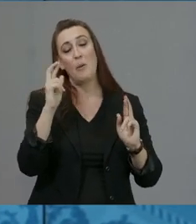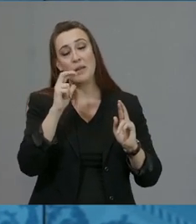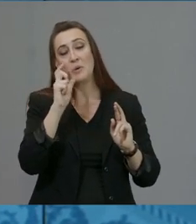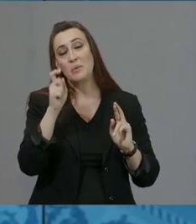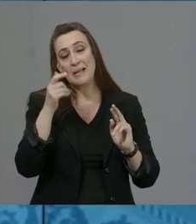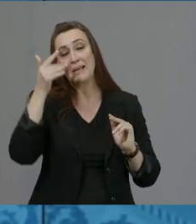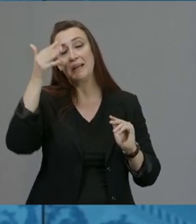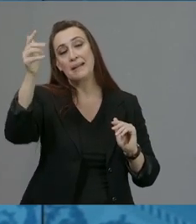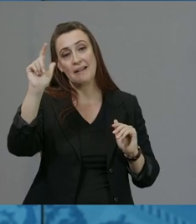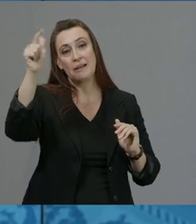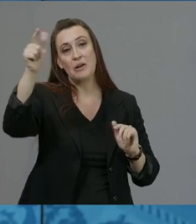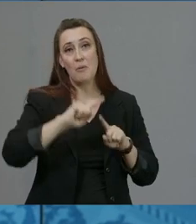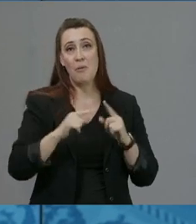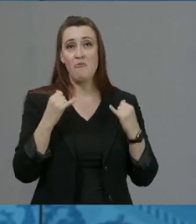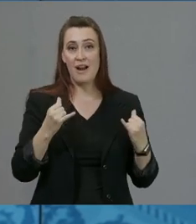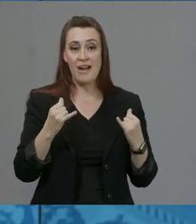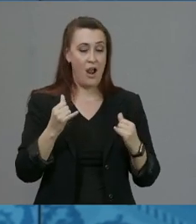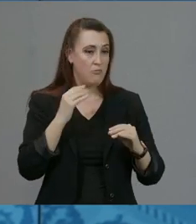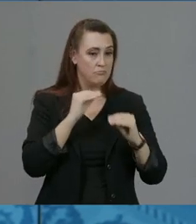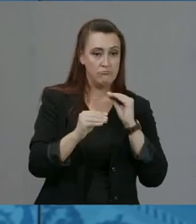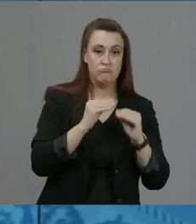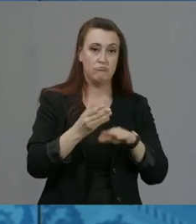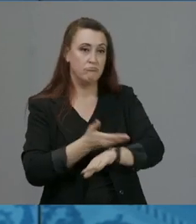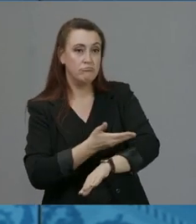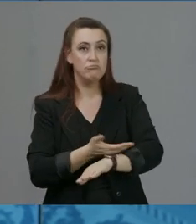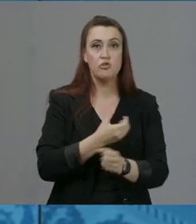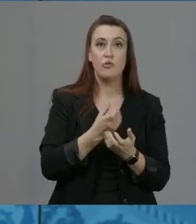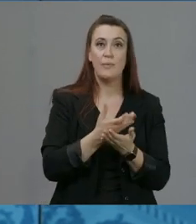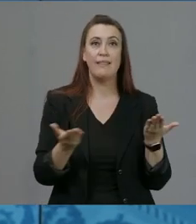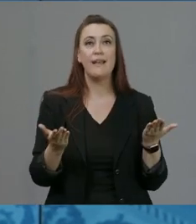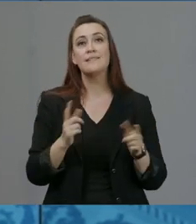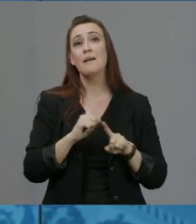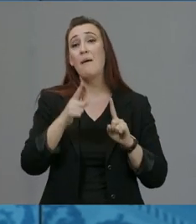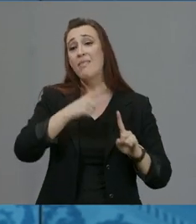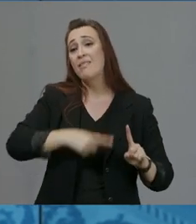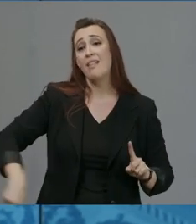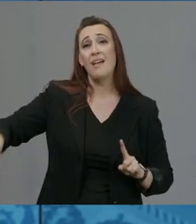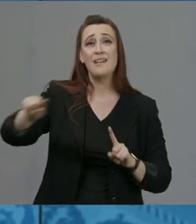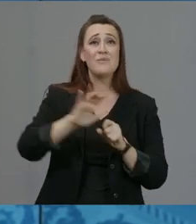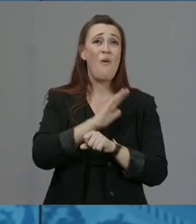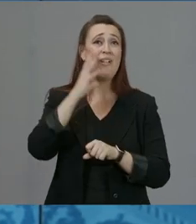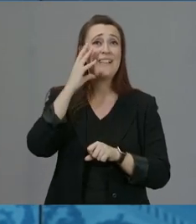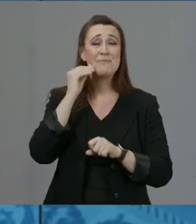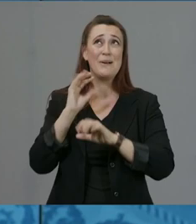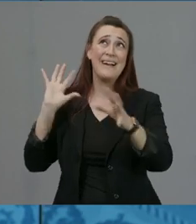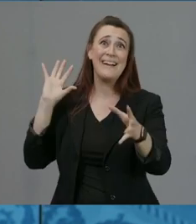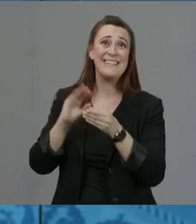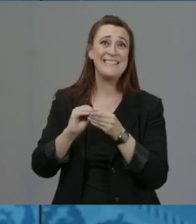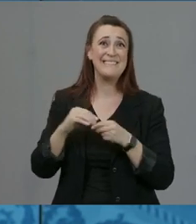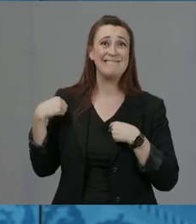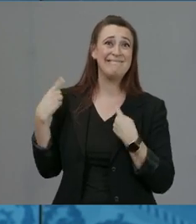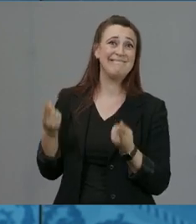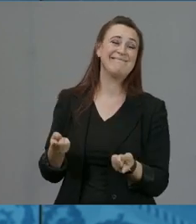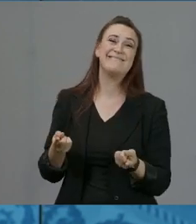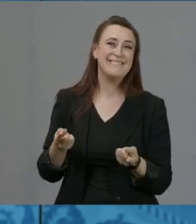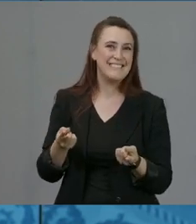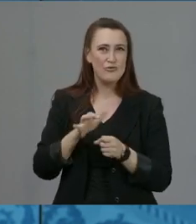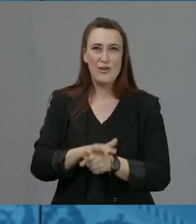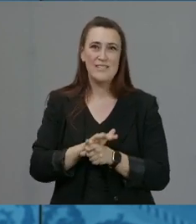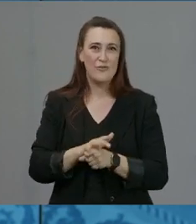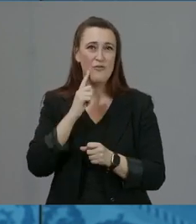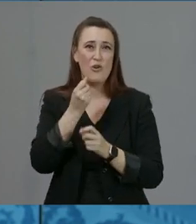because there's so many things that have been stressed throughout this pandemic, what we've learned about our